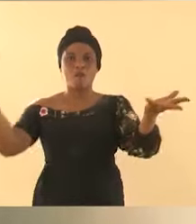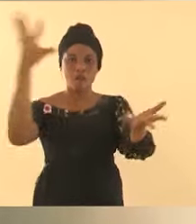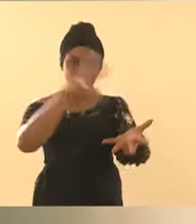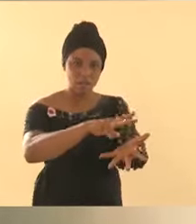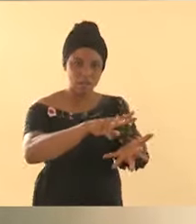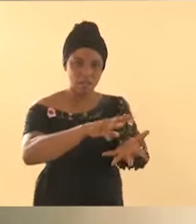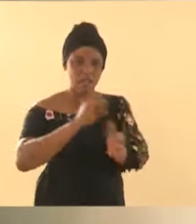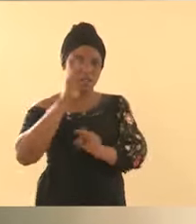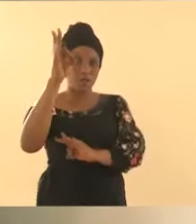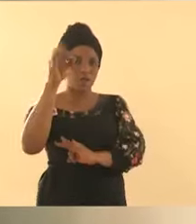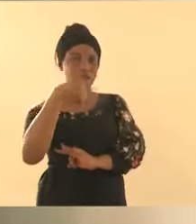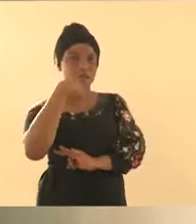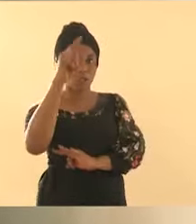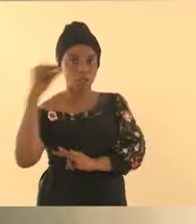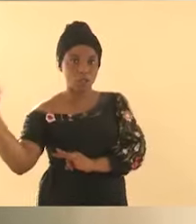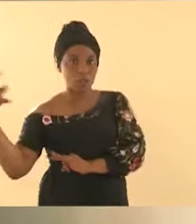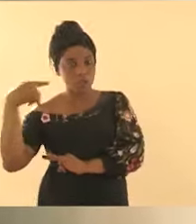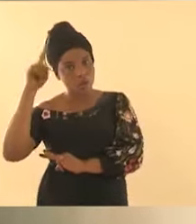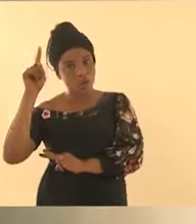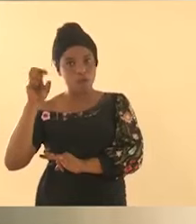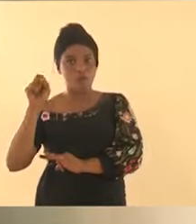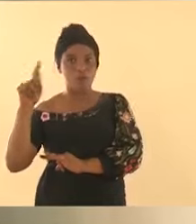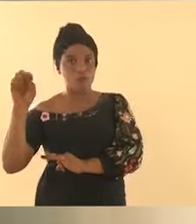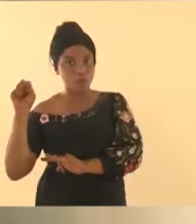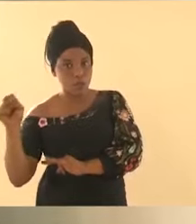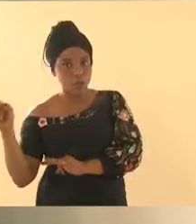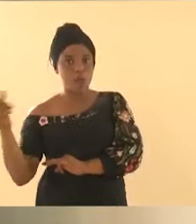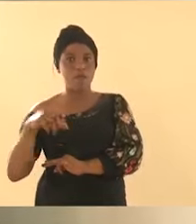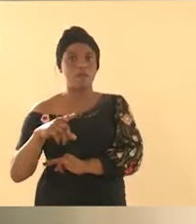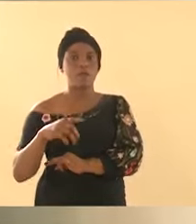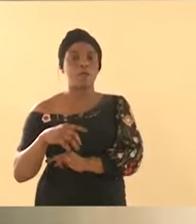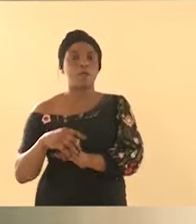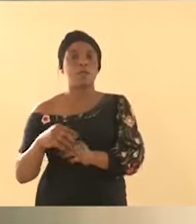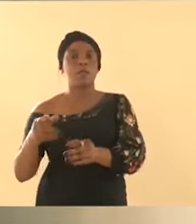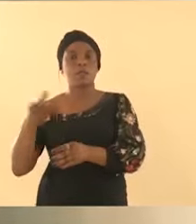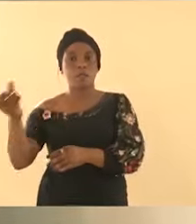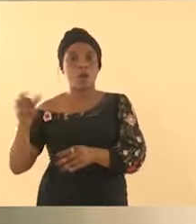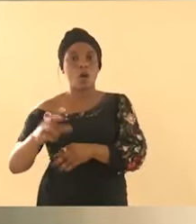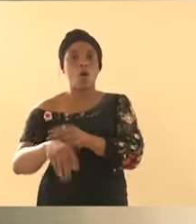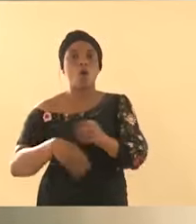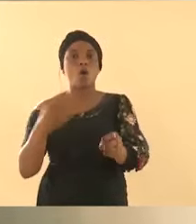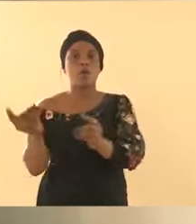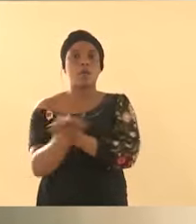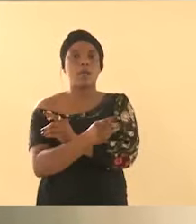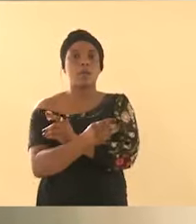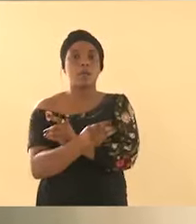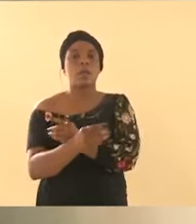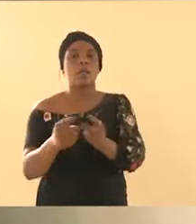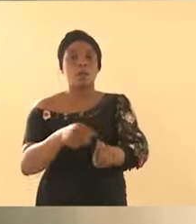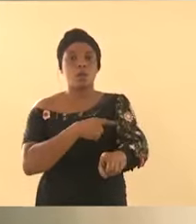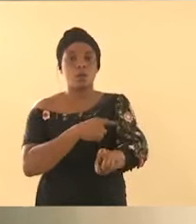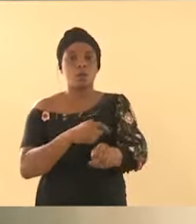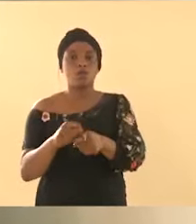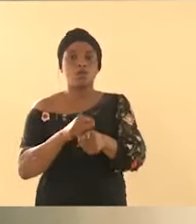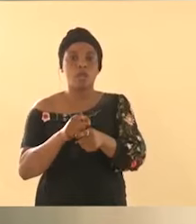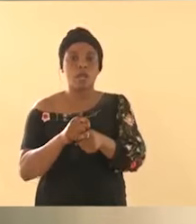Or threats or violence. As scripture says, for your sake, we are being massacred all day